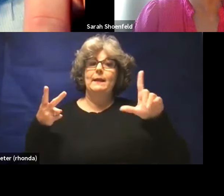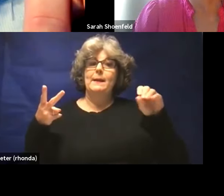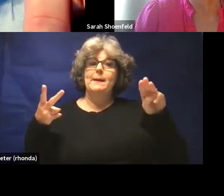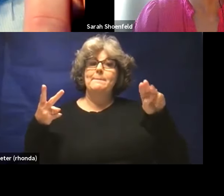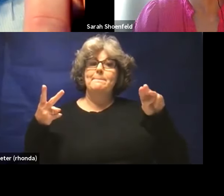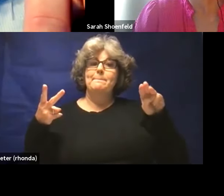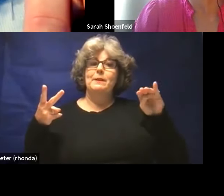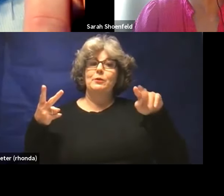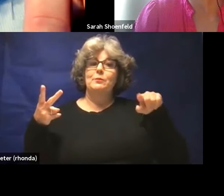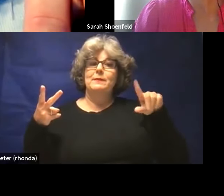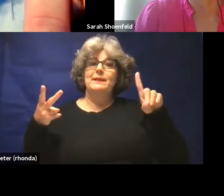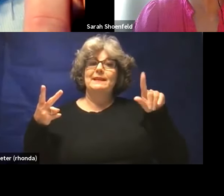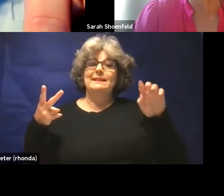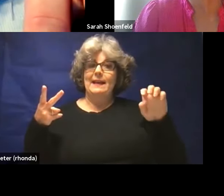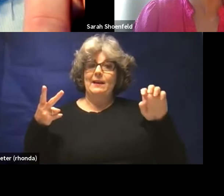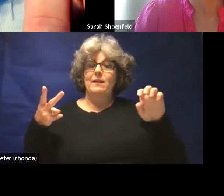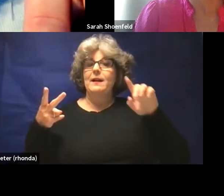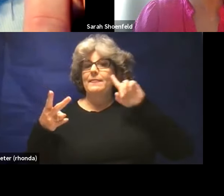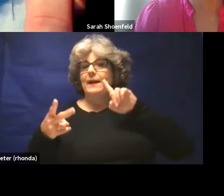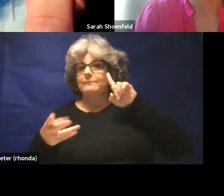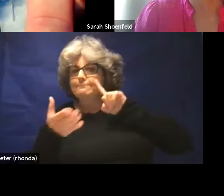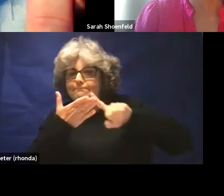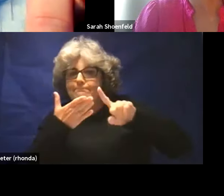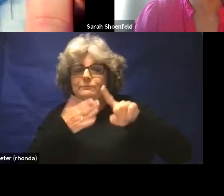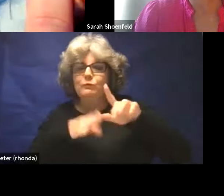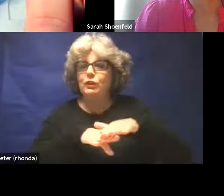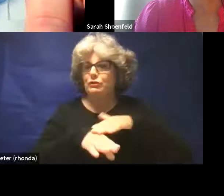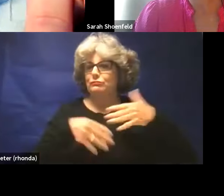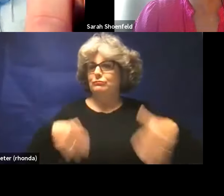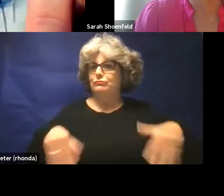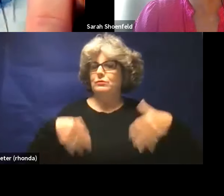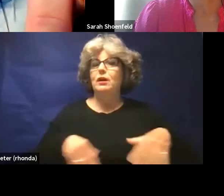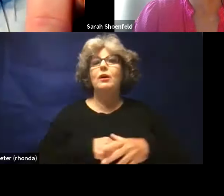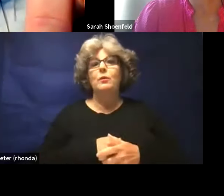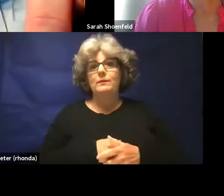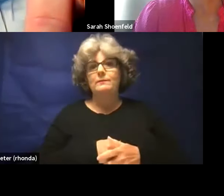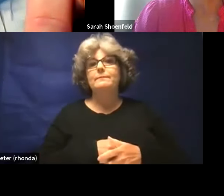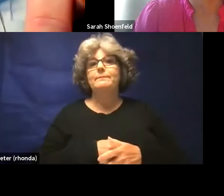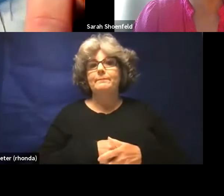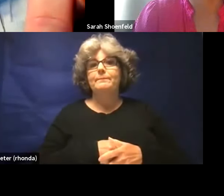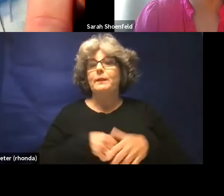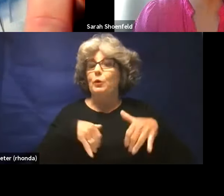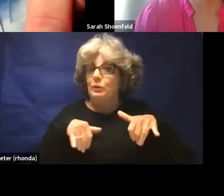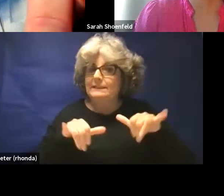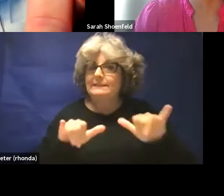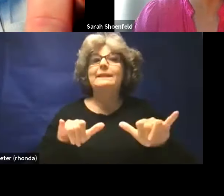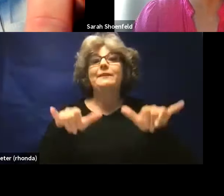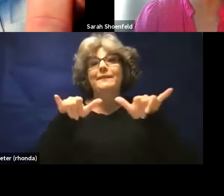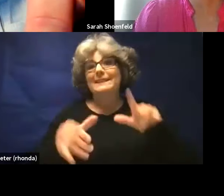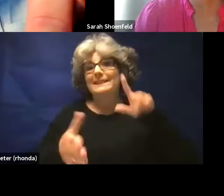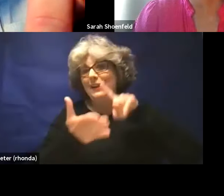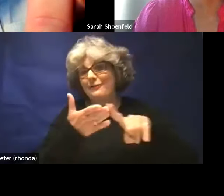really slow. That covenant research is extremely slow. So it's not... We're still doing the same